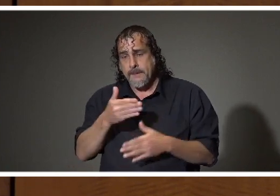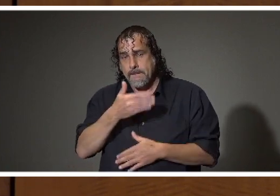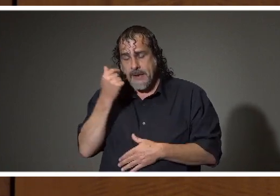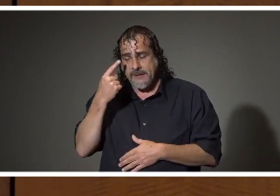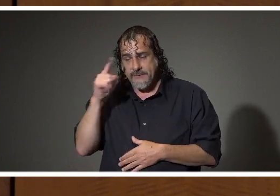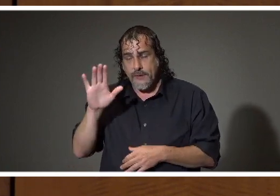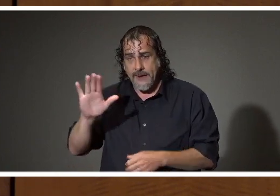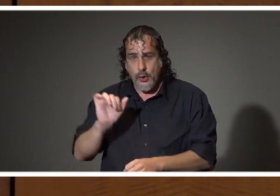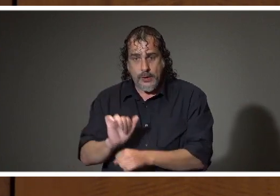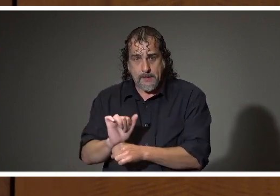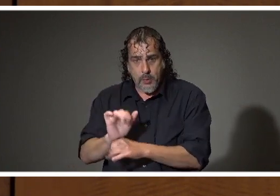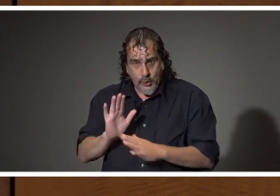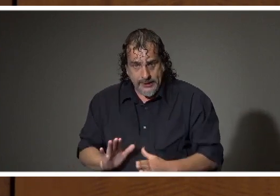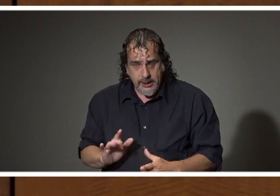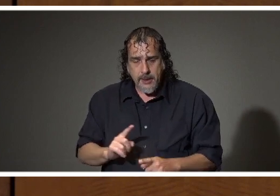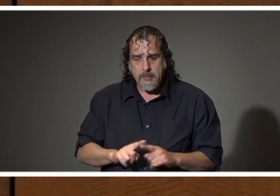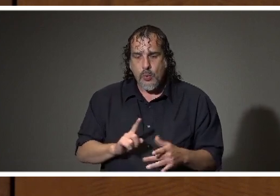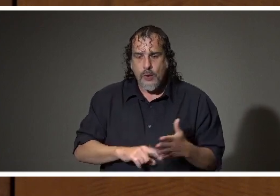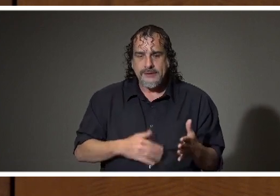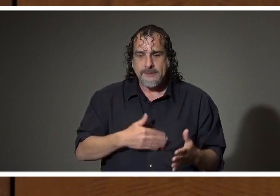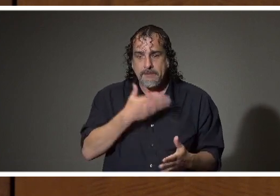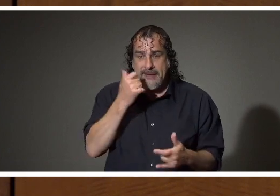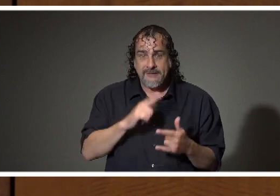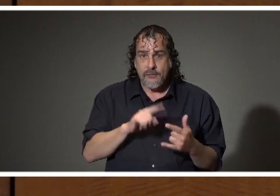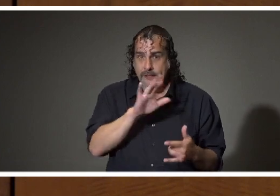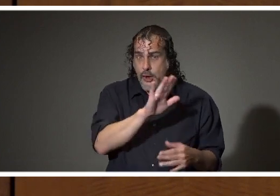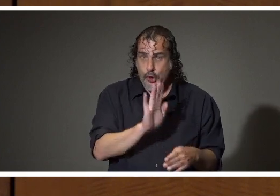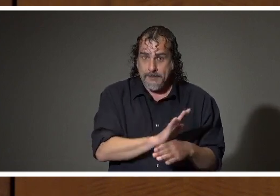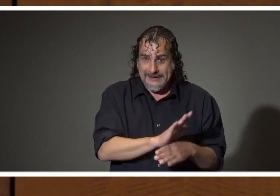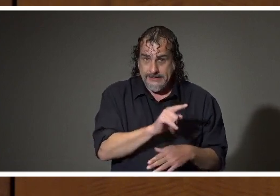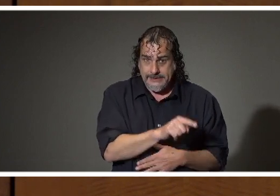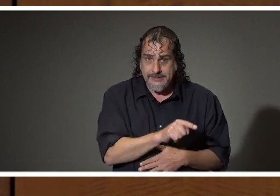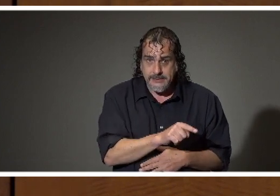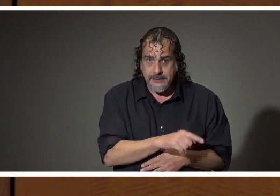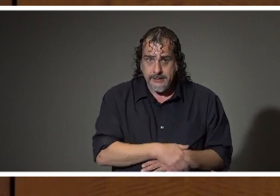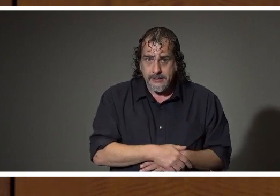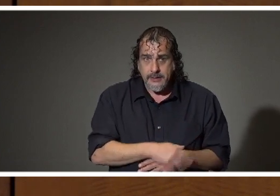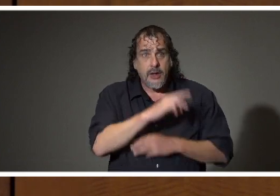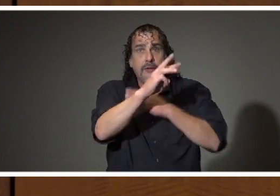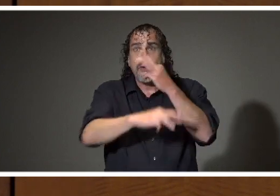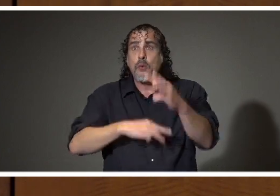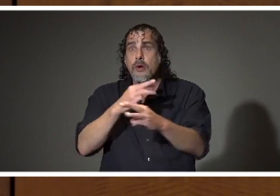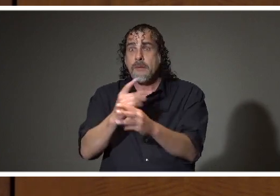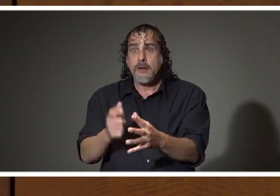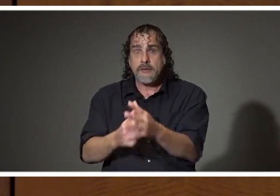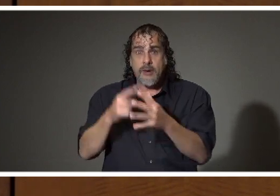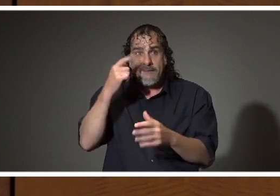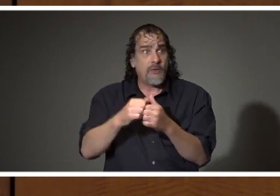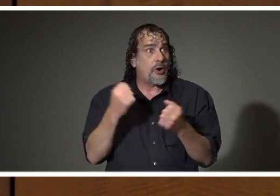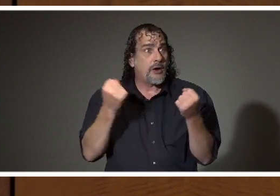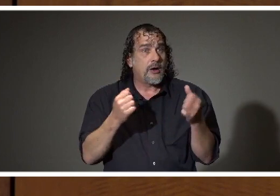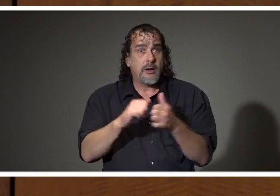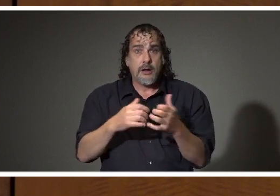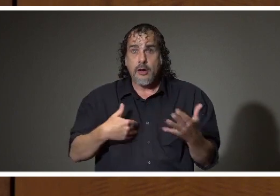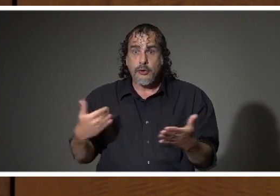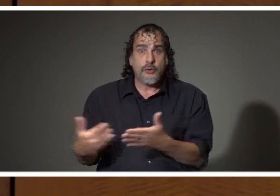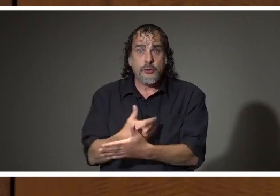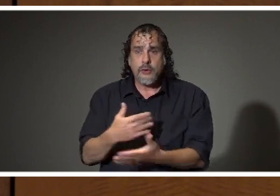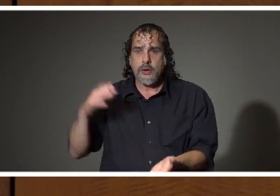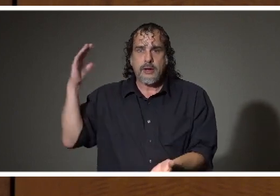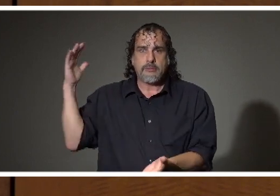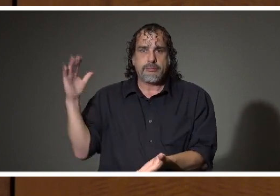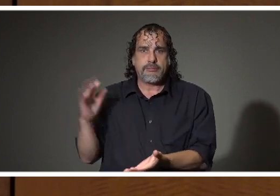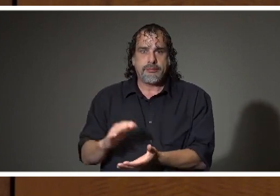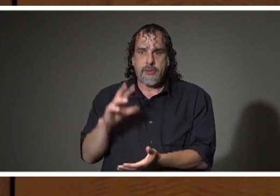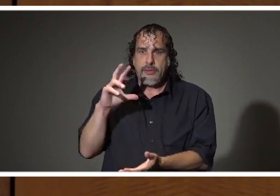their employees, but is what is in the best interest of their shareholders. And the fact is that worldwide demand for new automobiles has declined over the